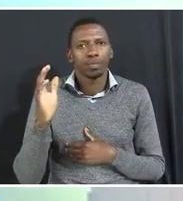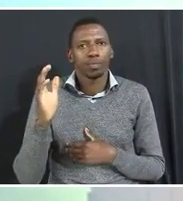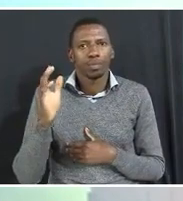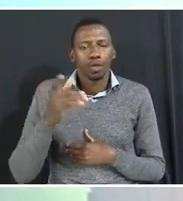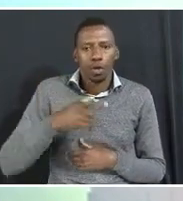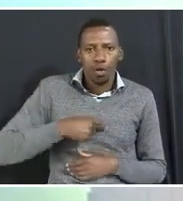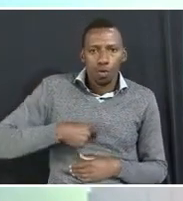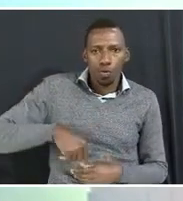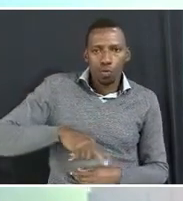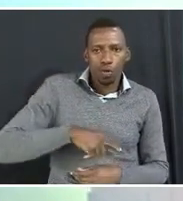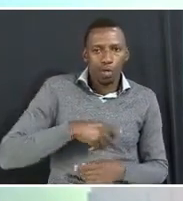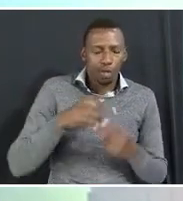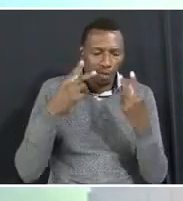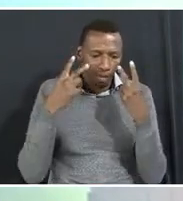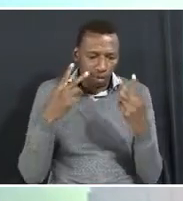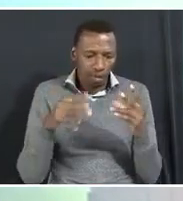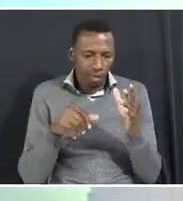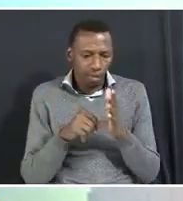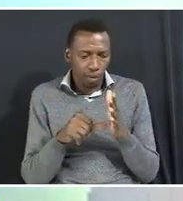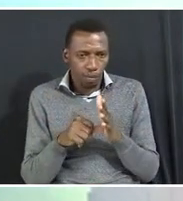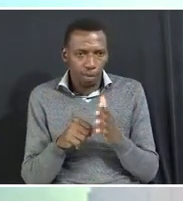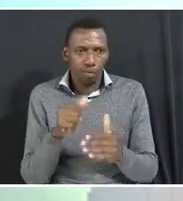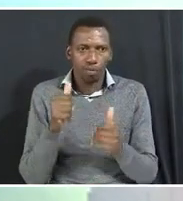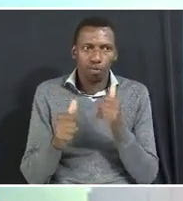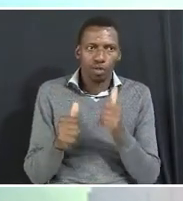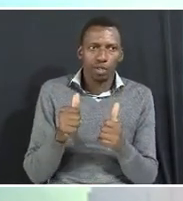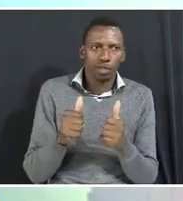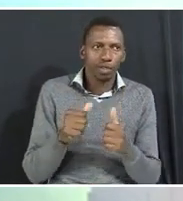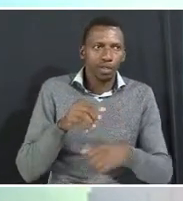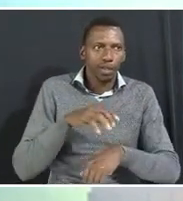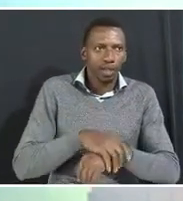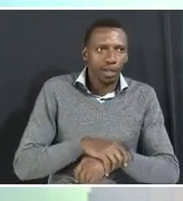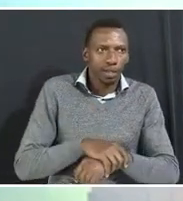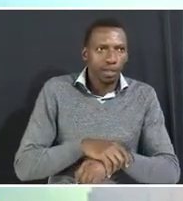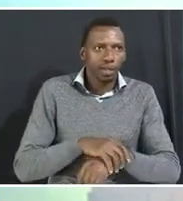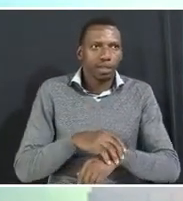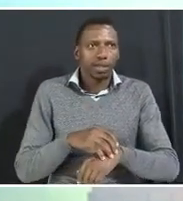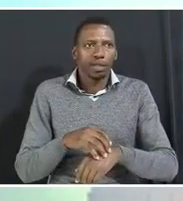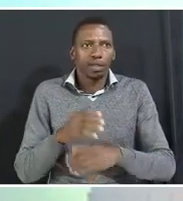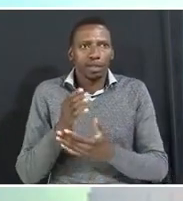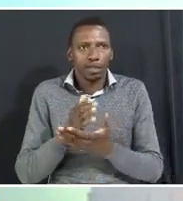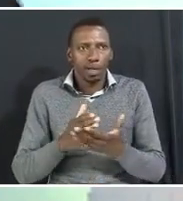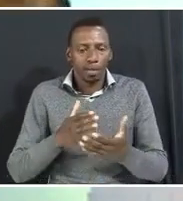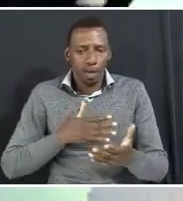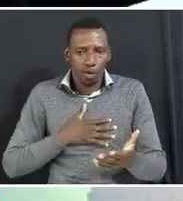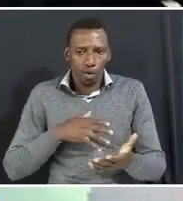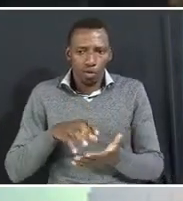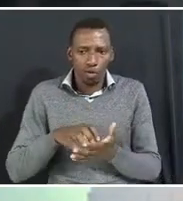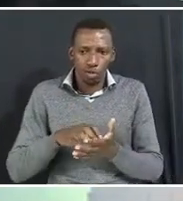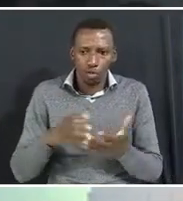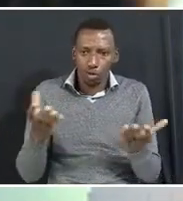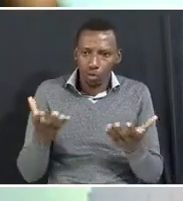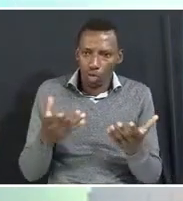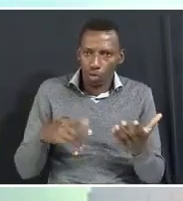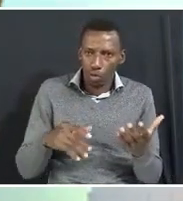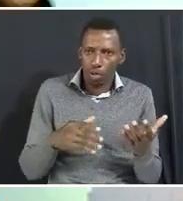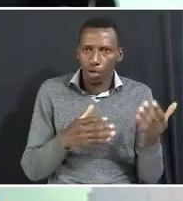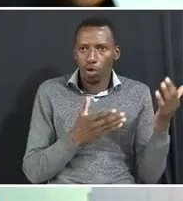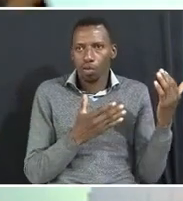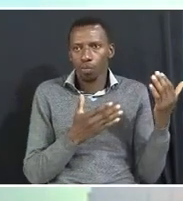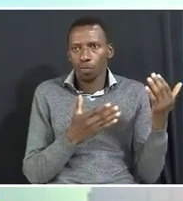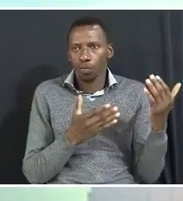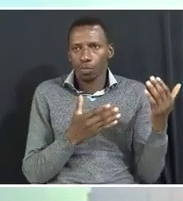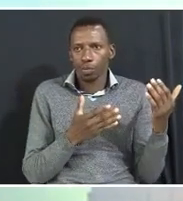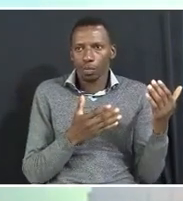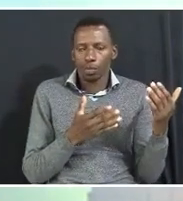we see the problem that comes with some of our conditions, where we tend to rely, you know, and